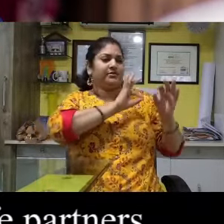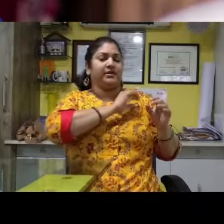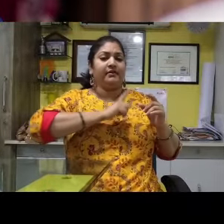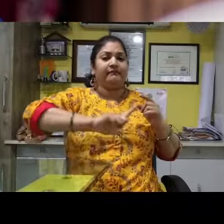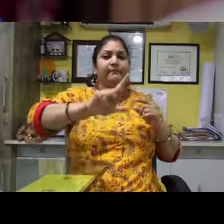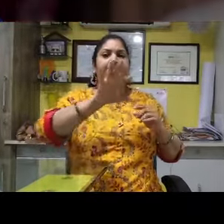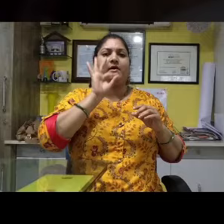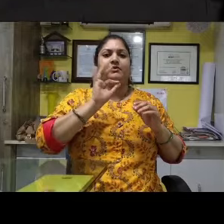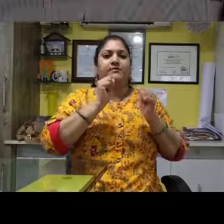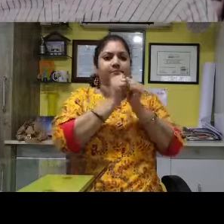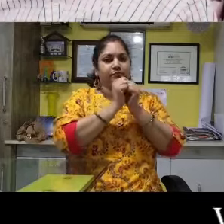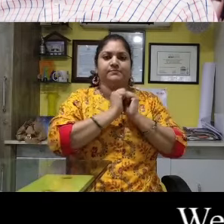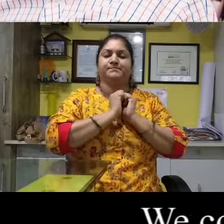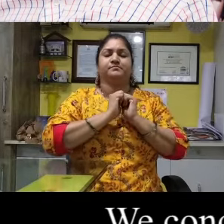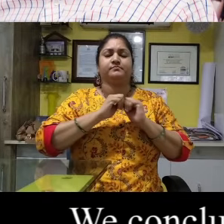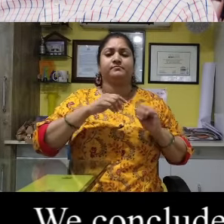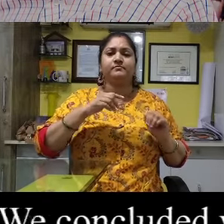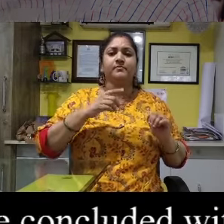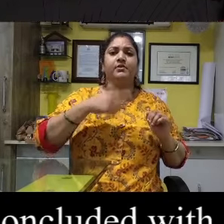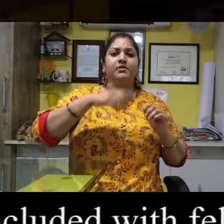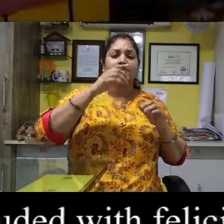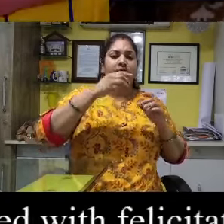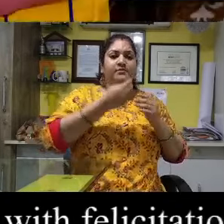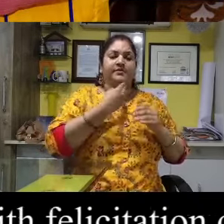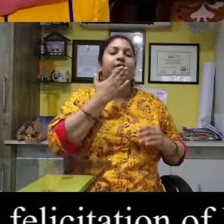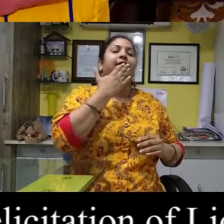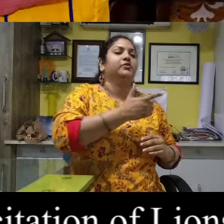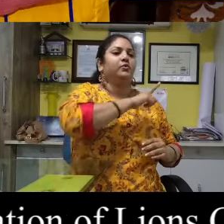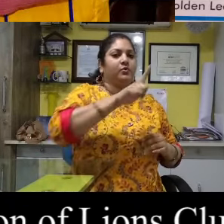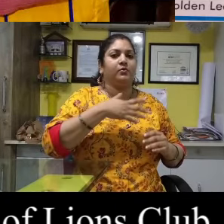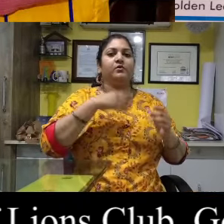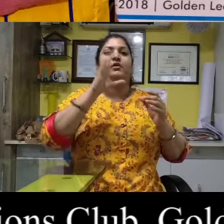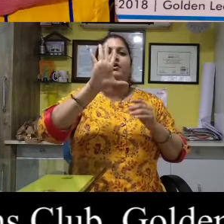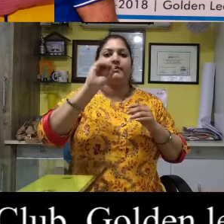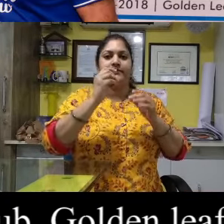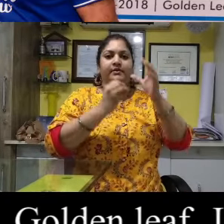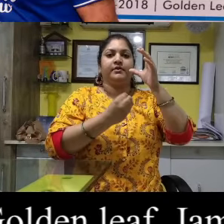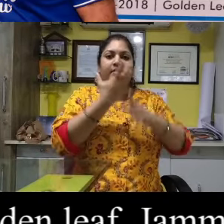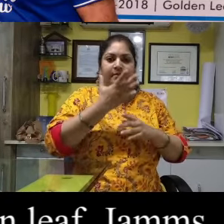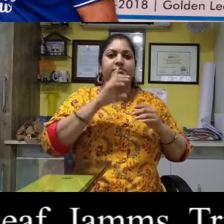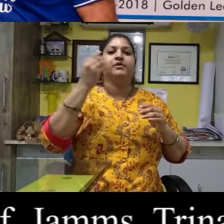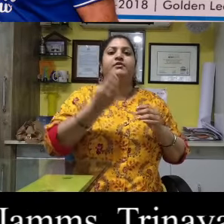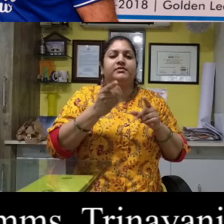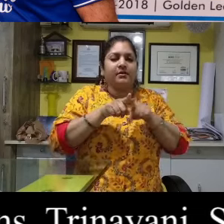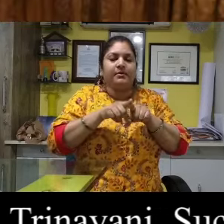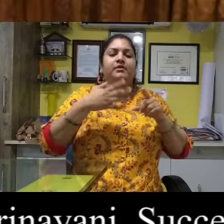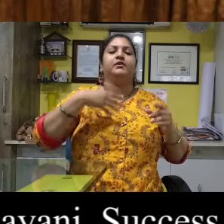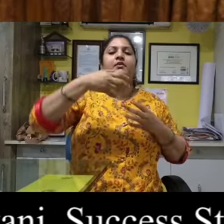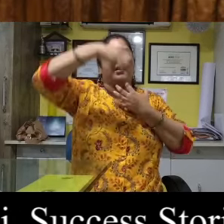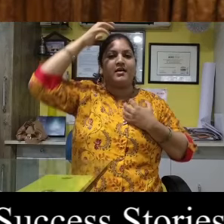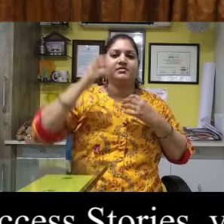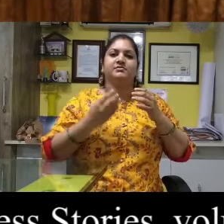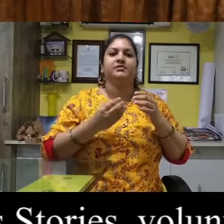partners. We concluded with felicitation of Lions Club, Golden Leaf, Jams, Trineni, Success